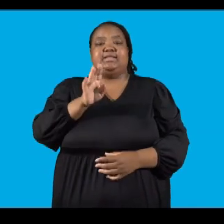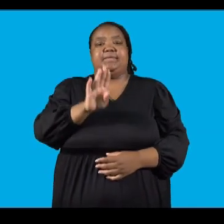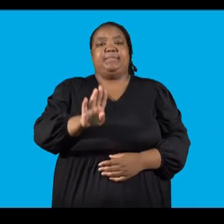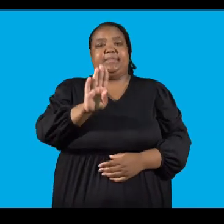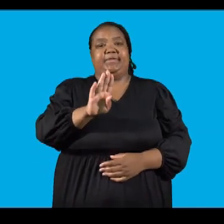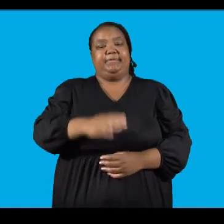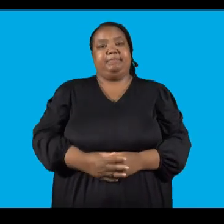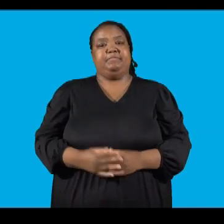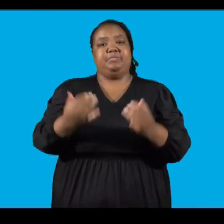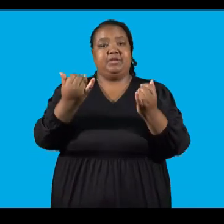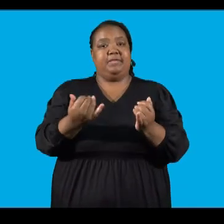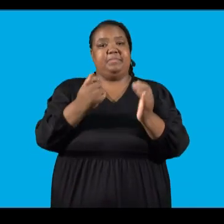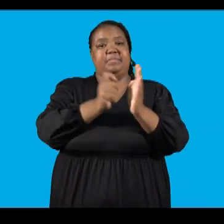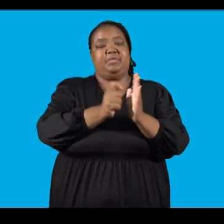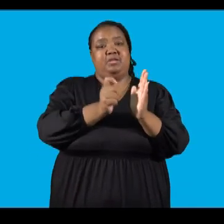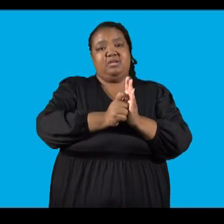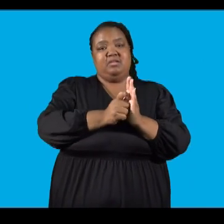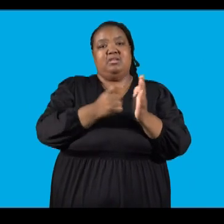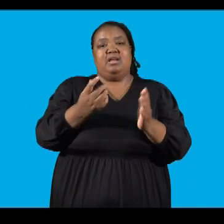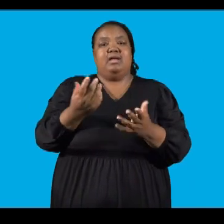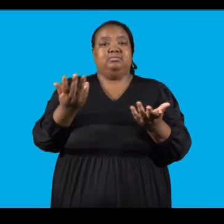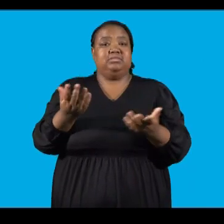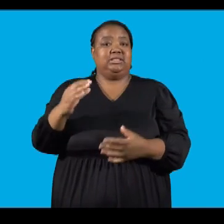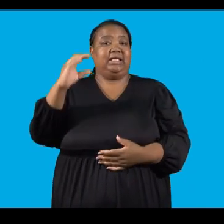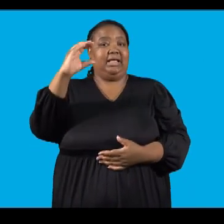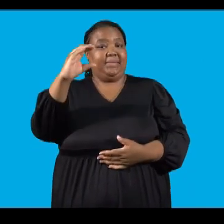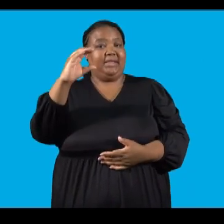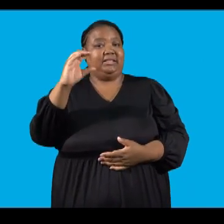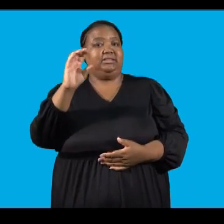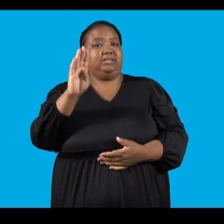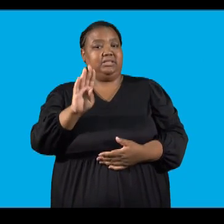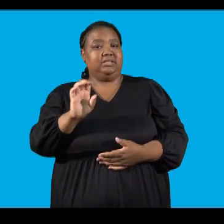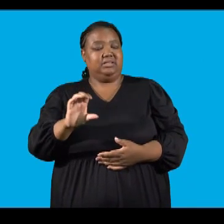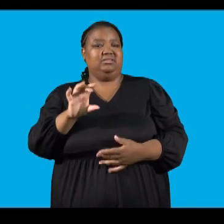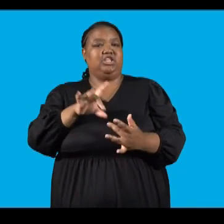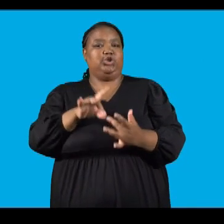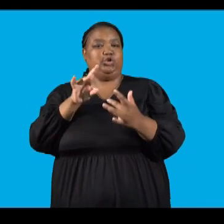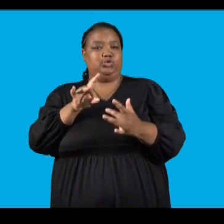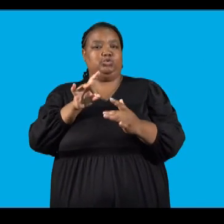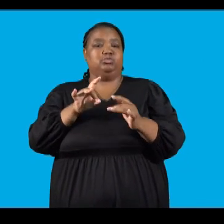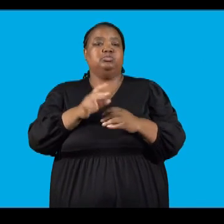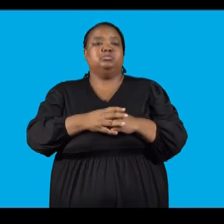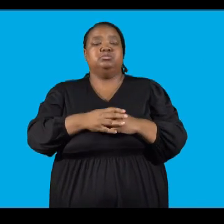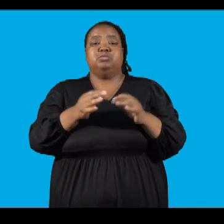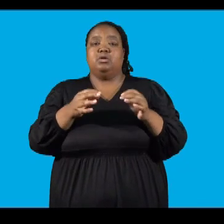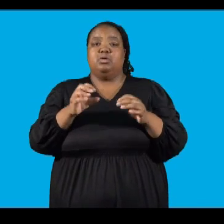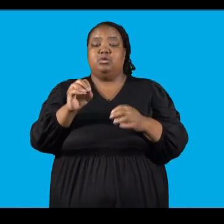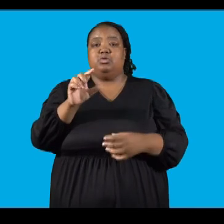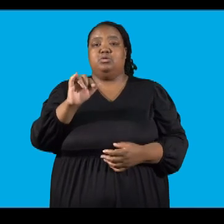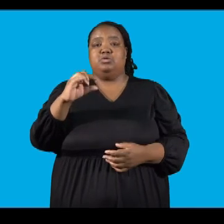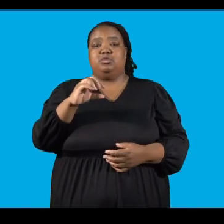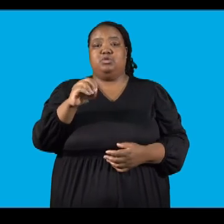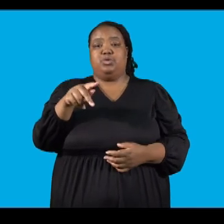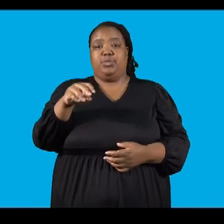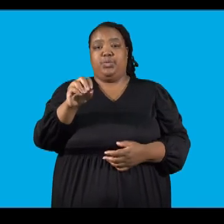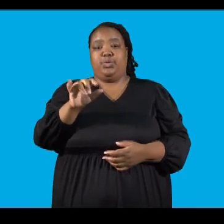our answer is B. So here you are only writing the correct letter next to the question number, which says oligopolies